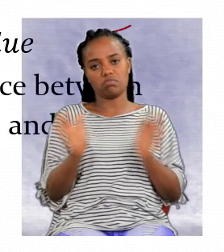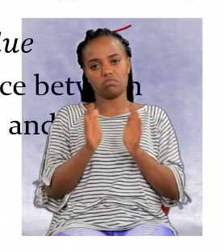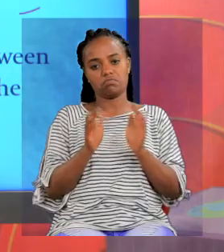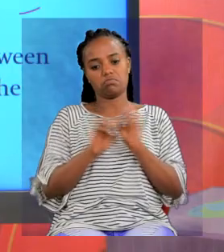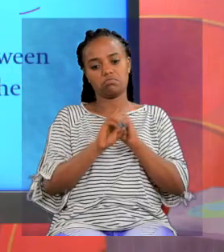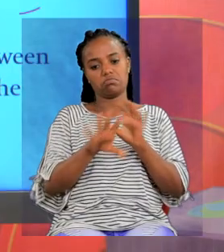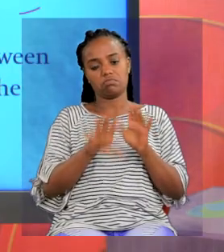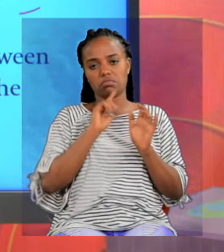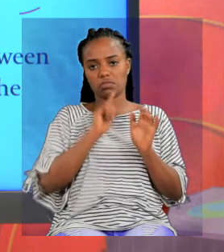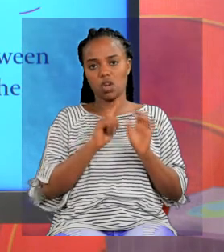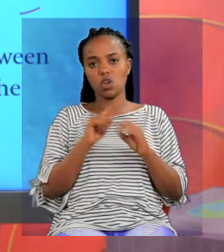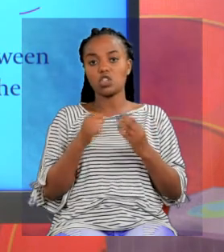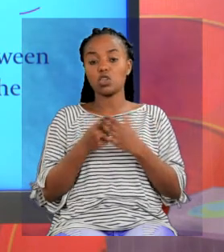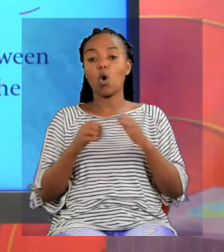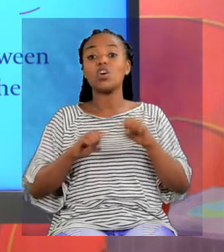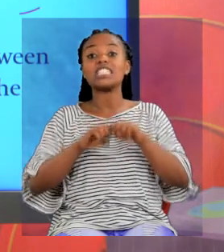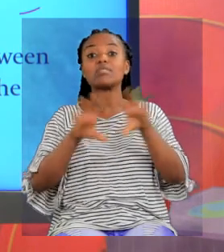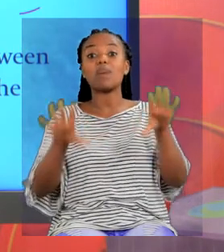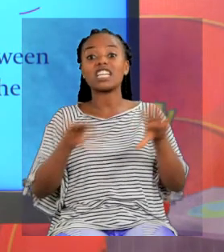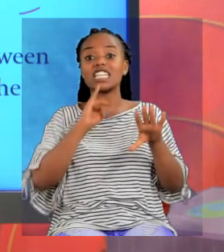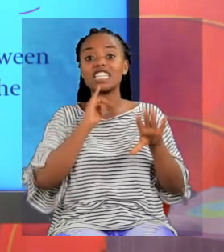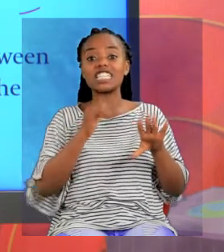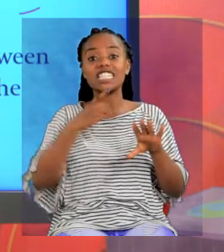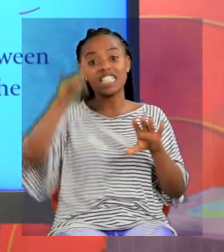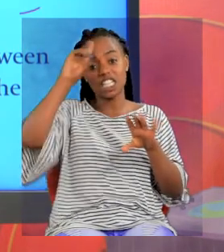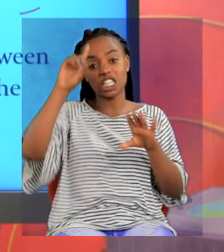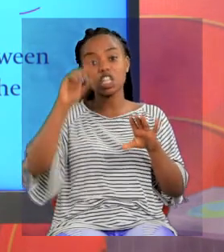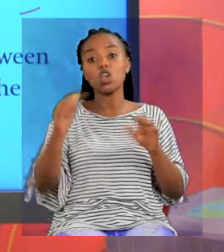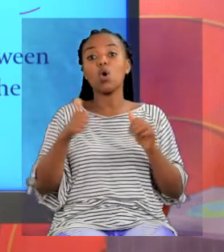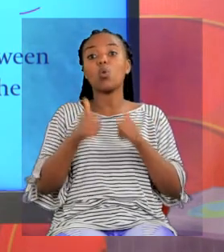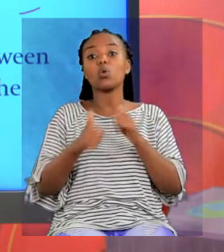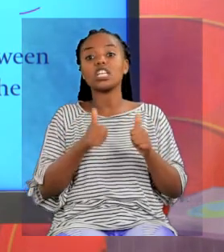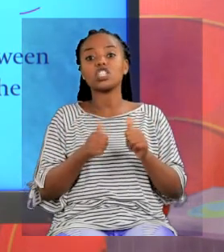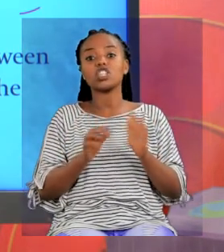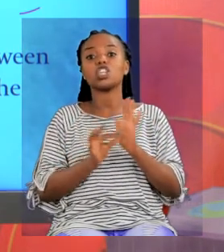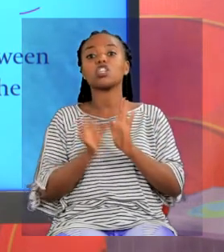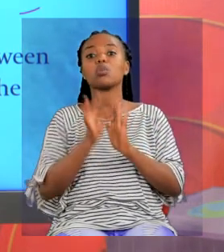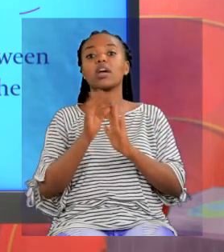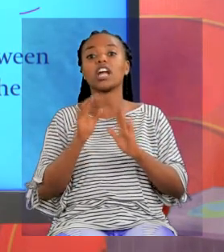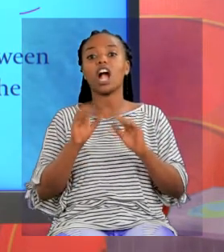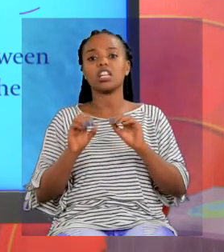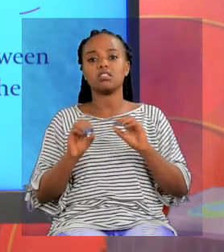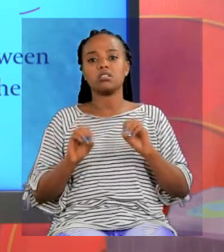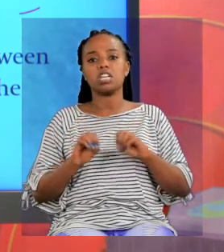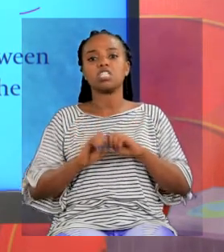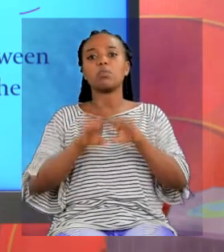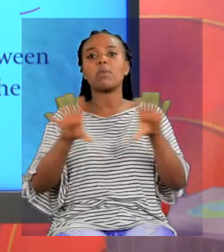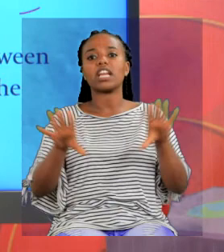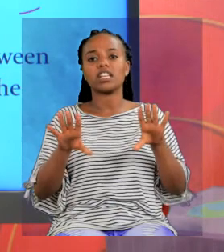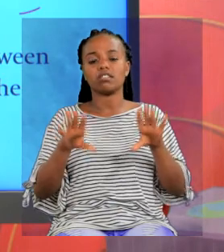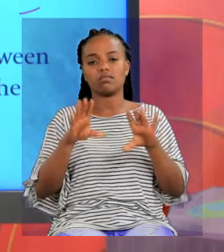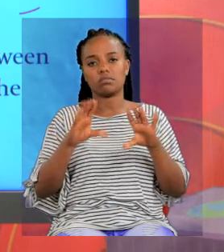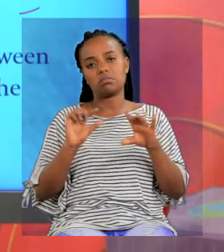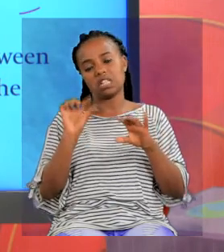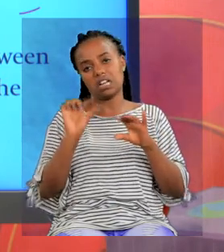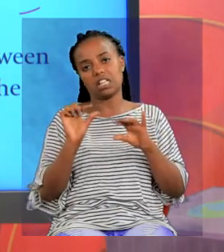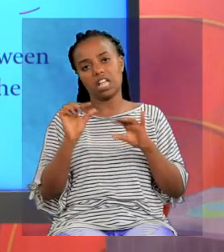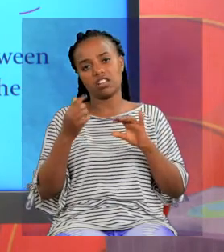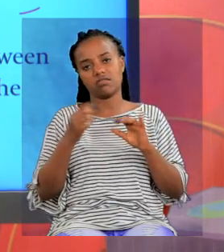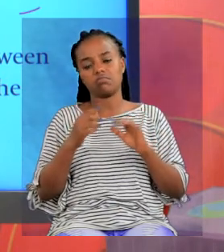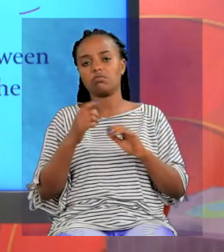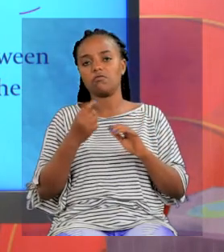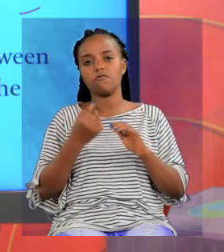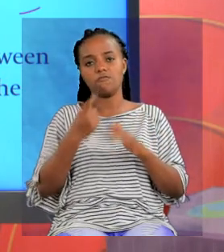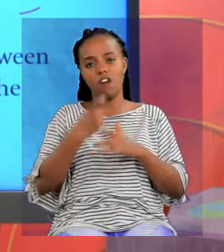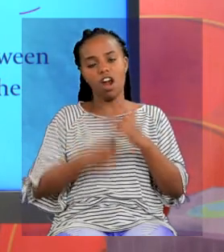So dispersion is simply it is the degree to which a numerical data spread about a certain average value.